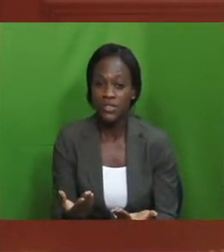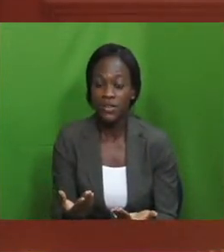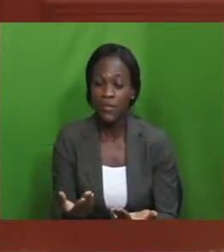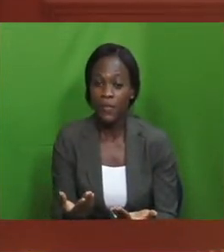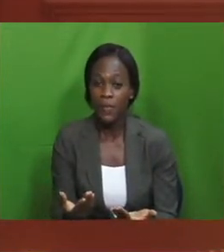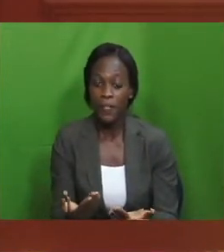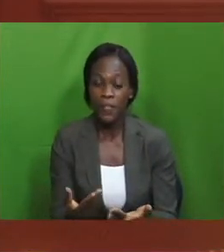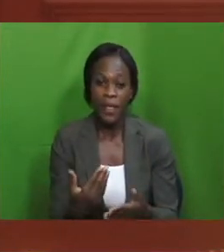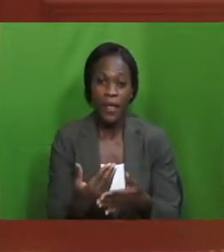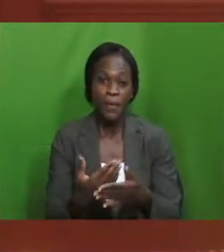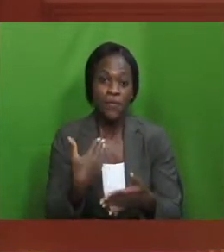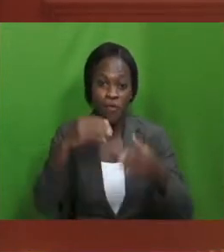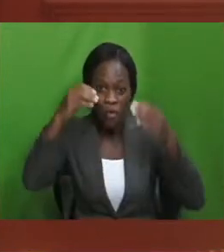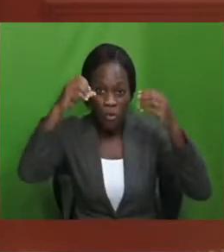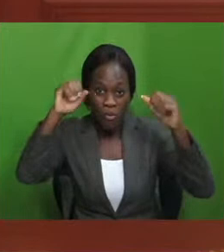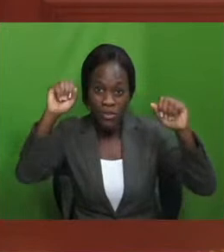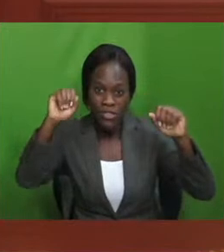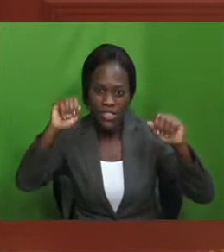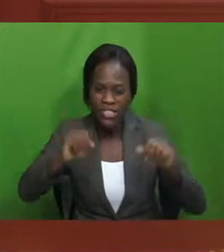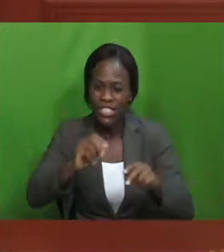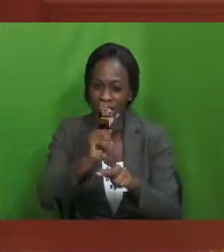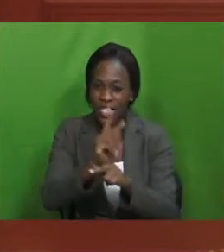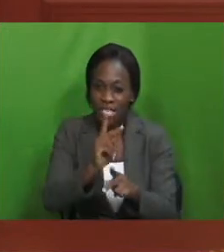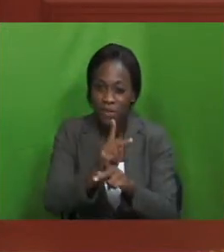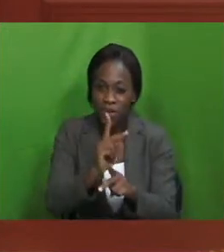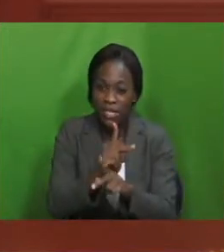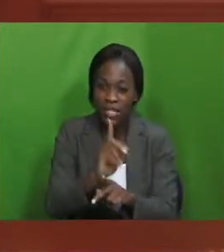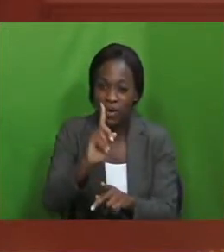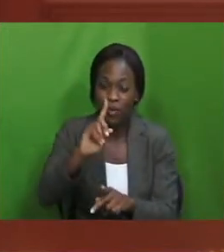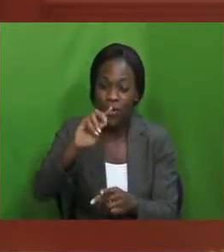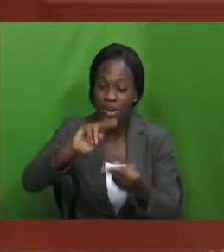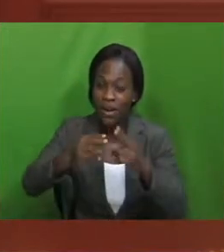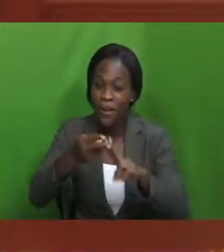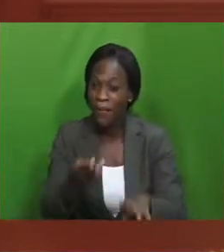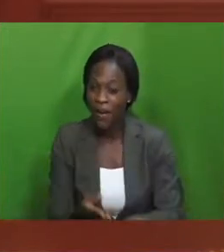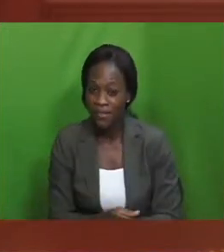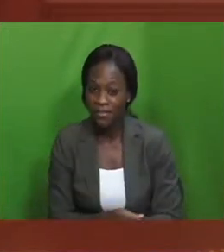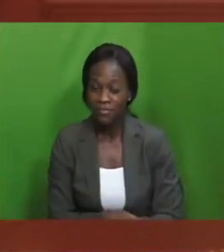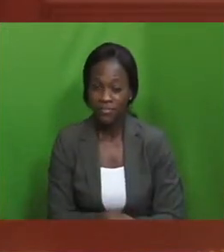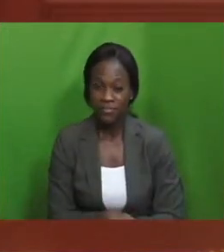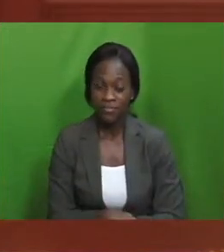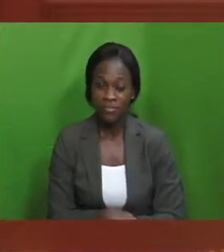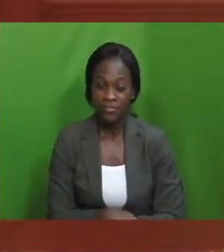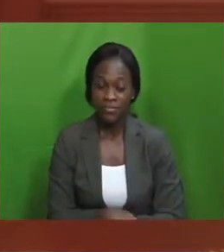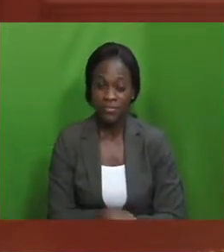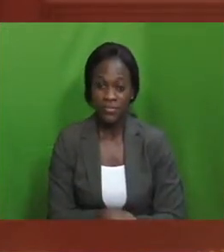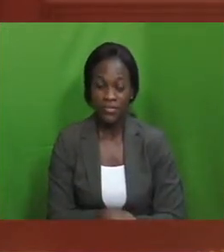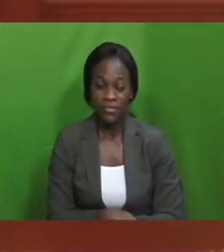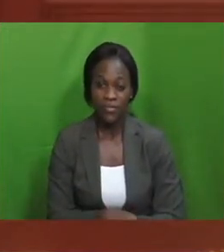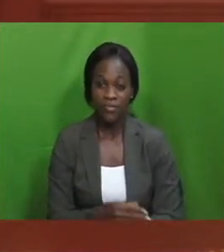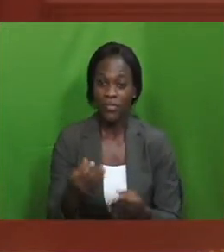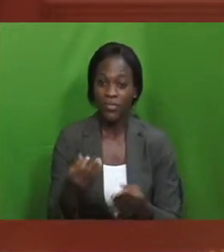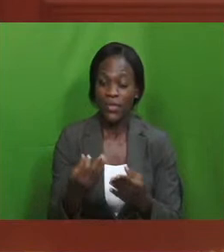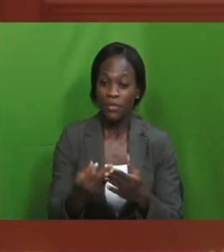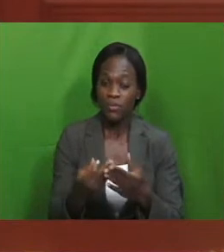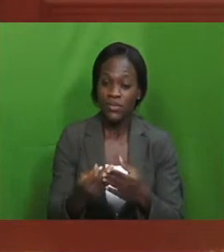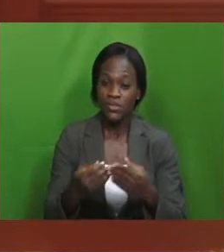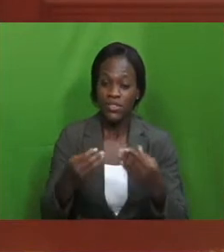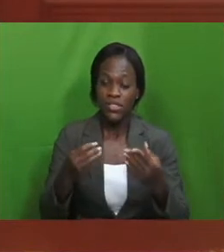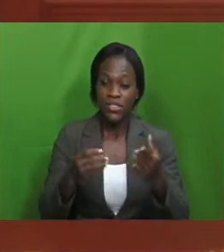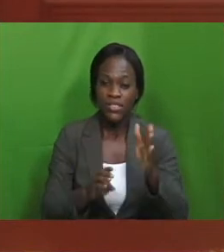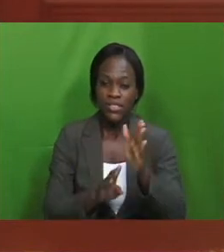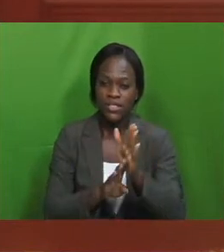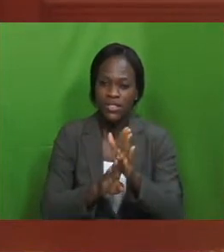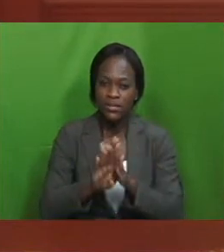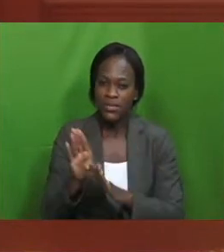at single digit. Mr. Speaker, key highlights on the real sector, monetary developments and the external accounts suggest